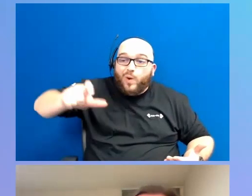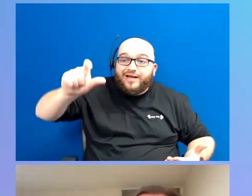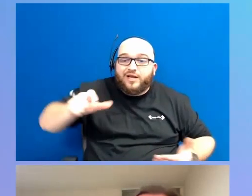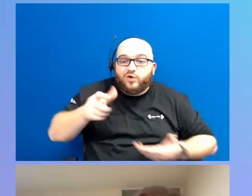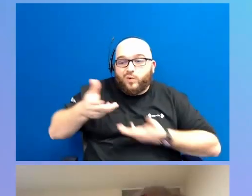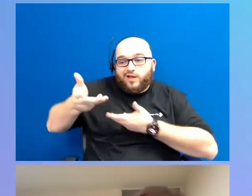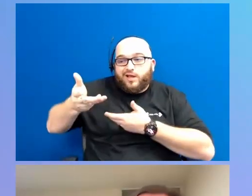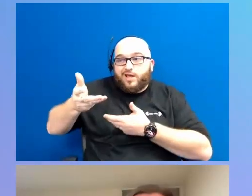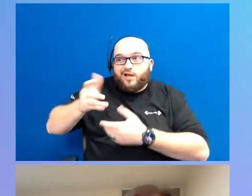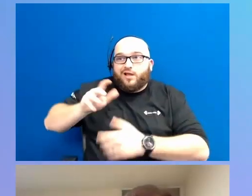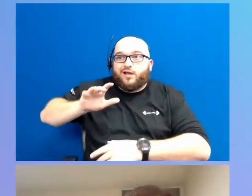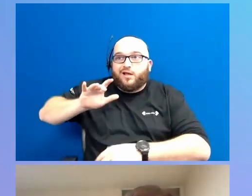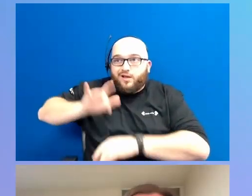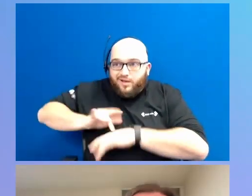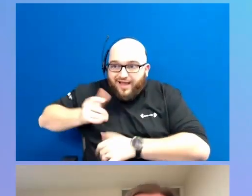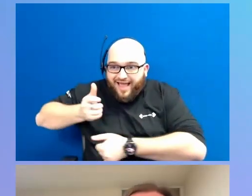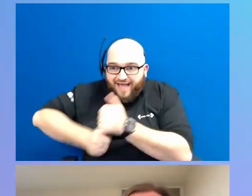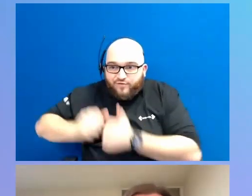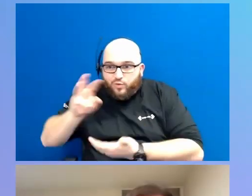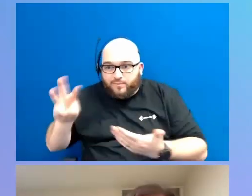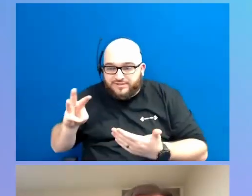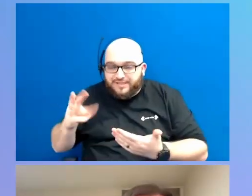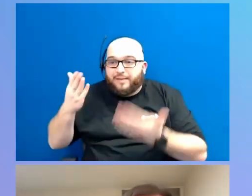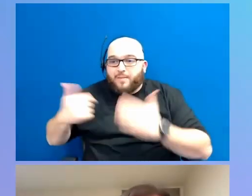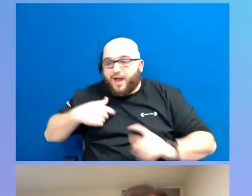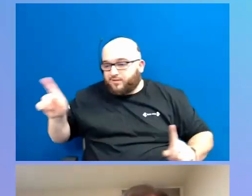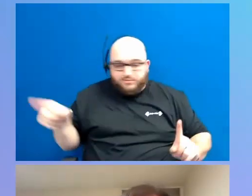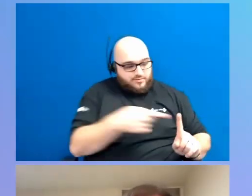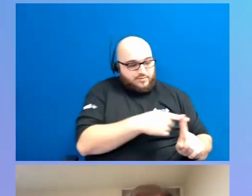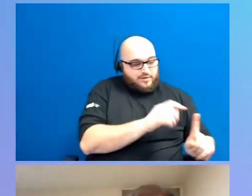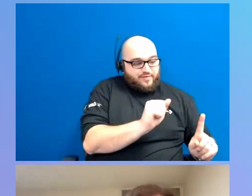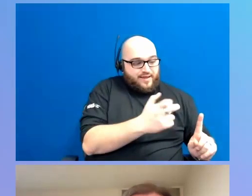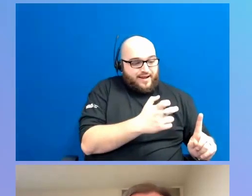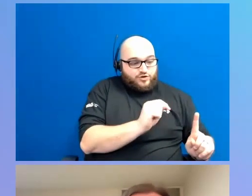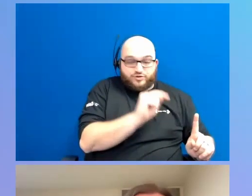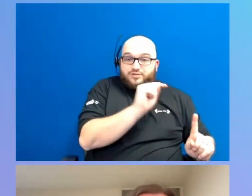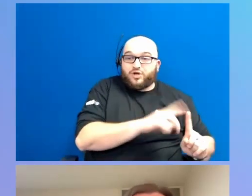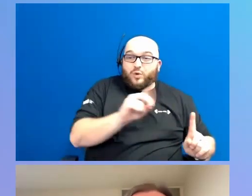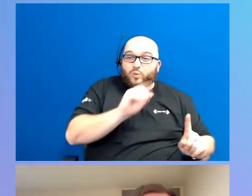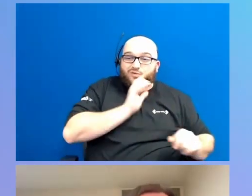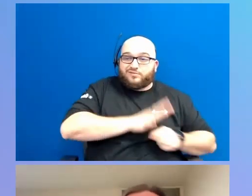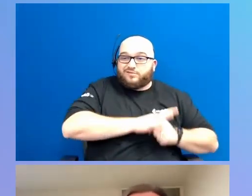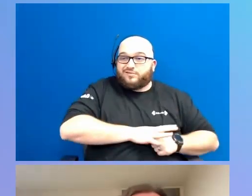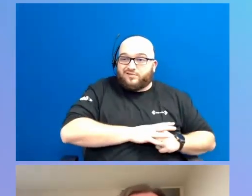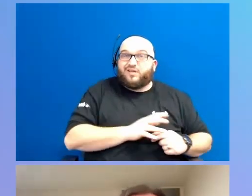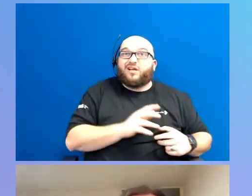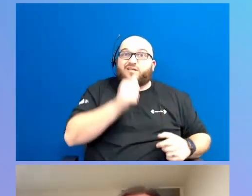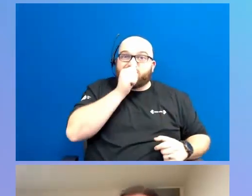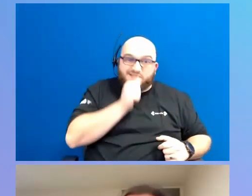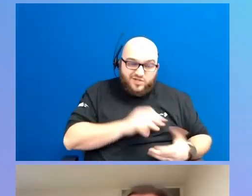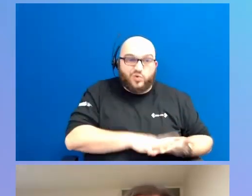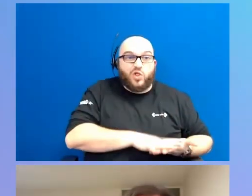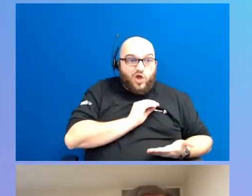website anymore. Maybe I can just have an agent do the stressful, painful thing of needing to learn a new